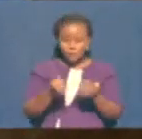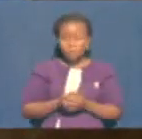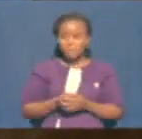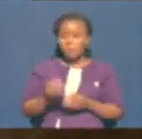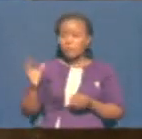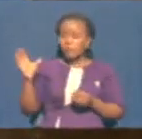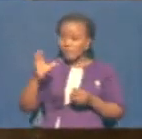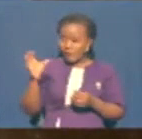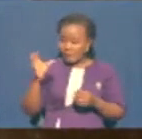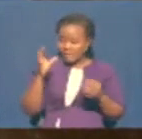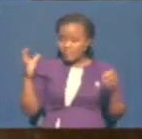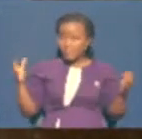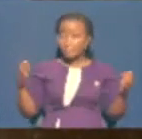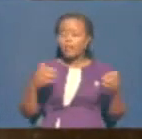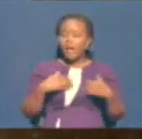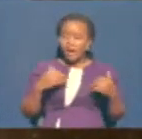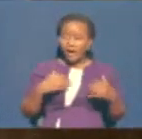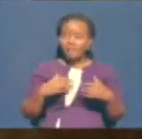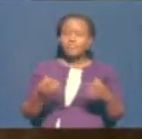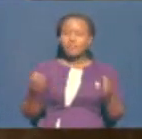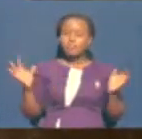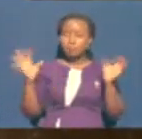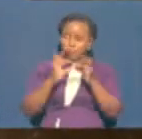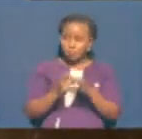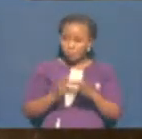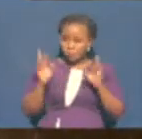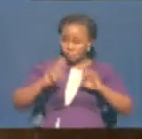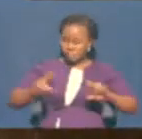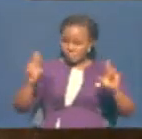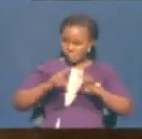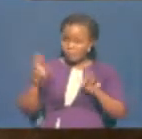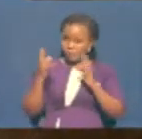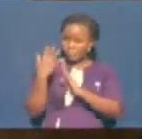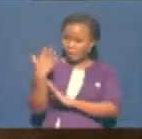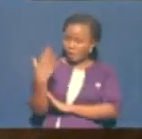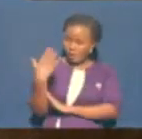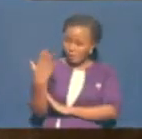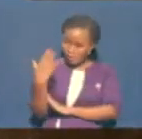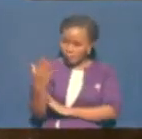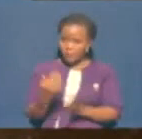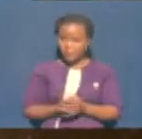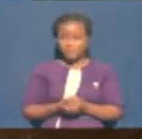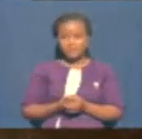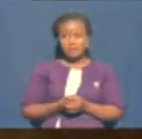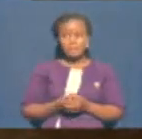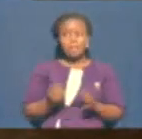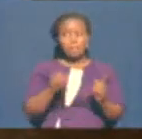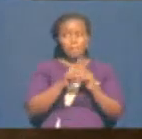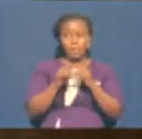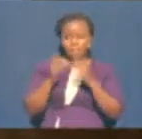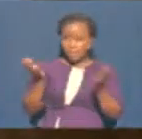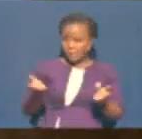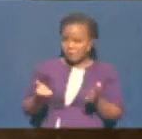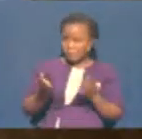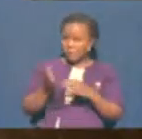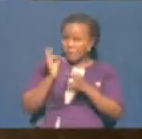has collectively prepared the document. Well, it is Bible, whether